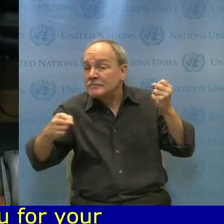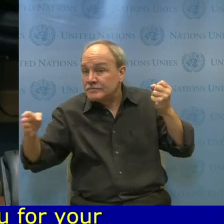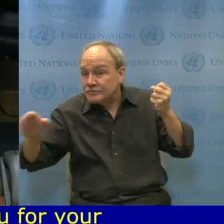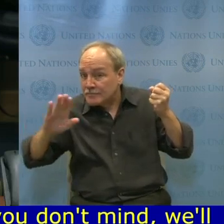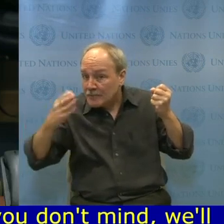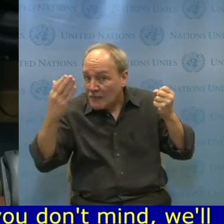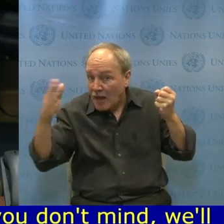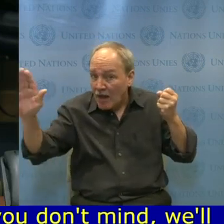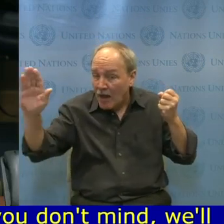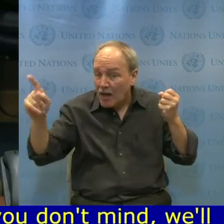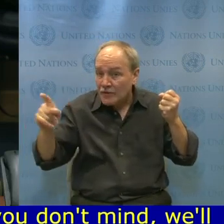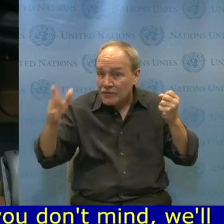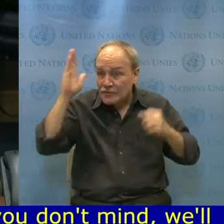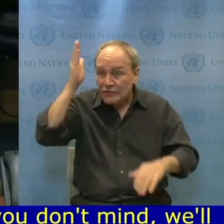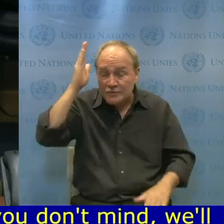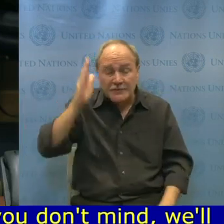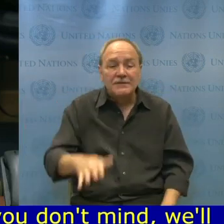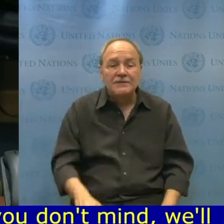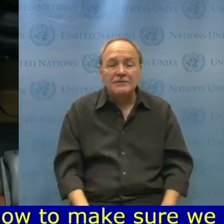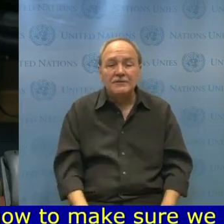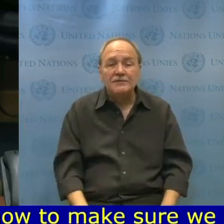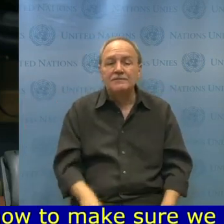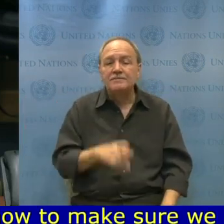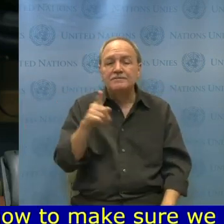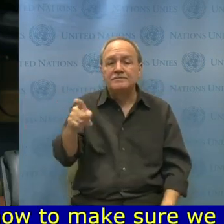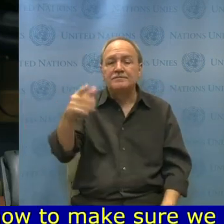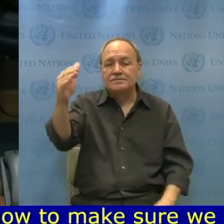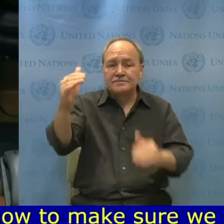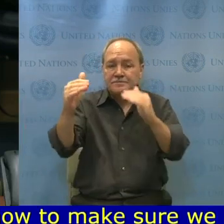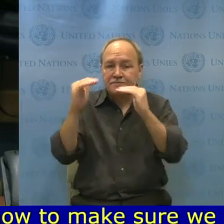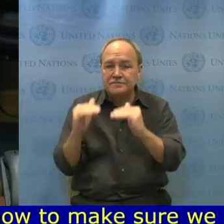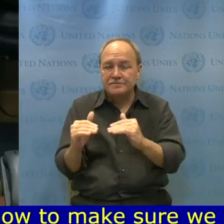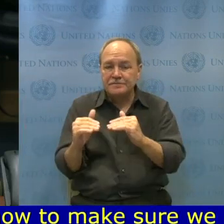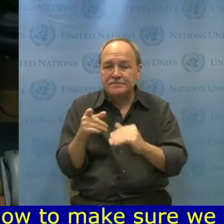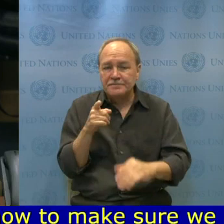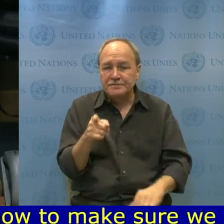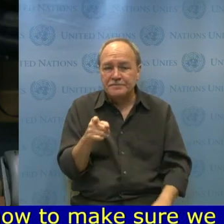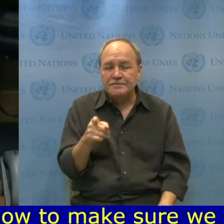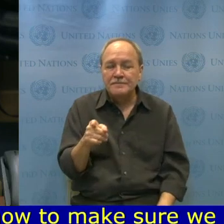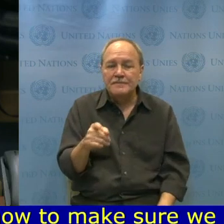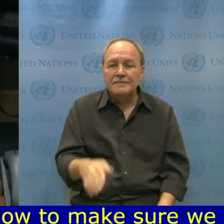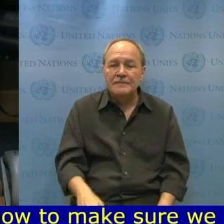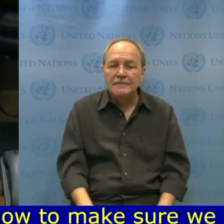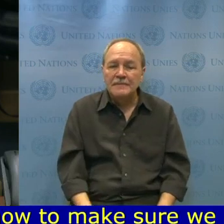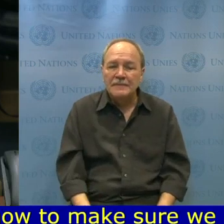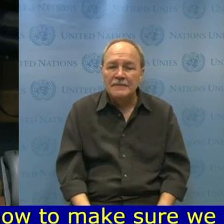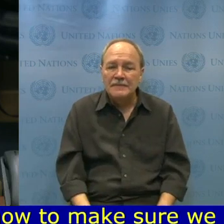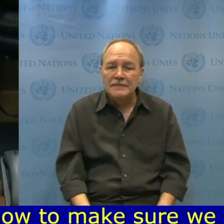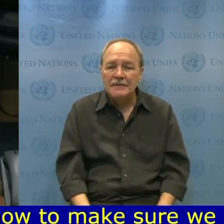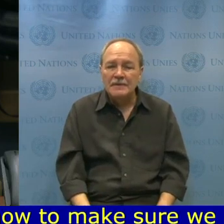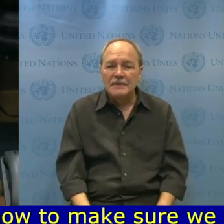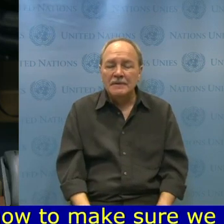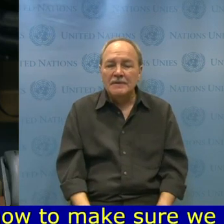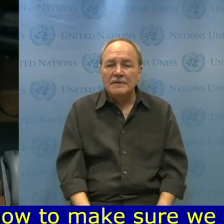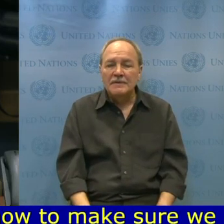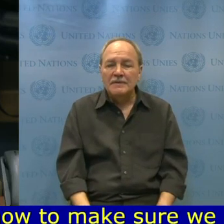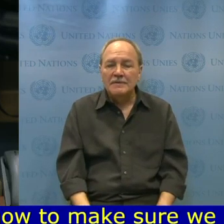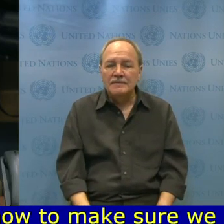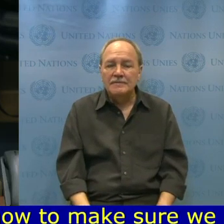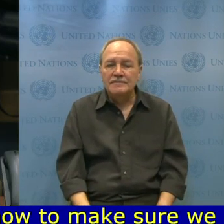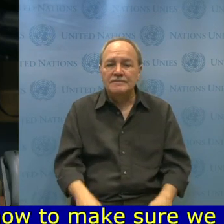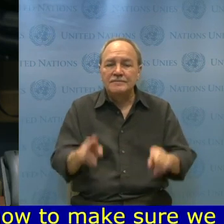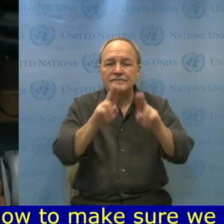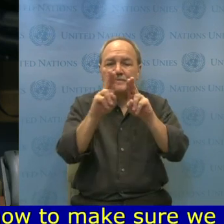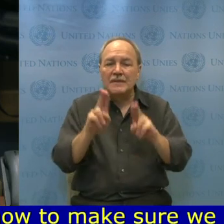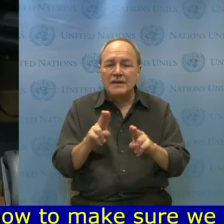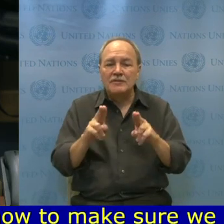I would recognise the next speaker on my list, the International Coalition for